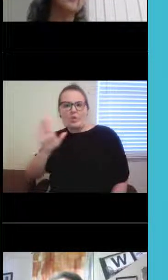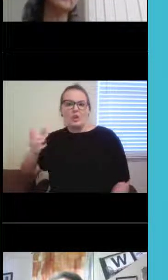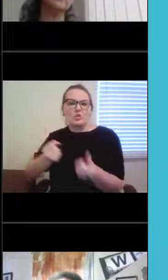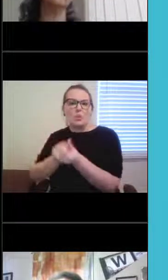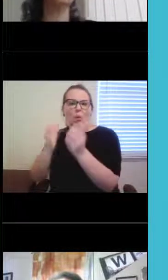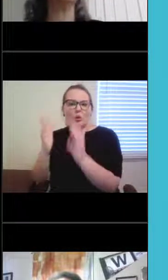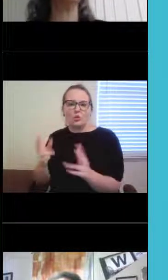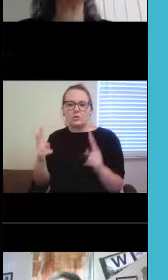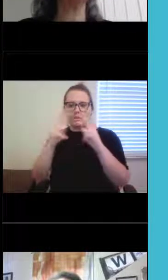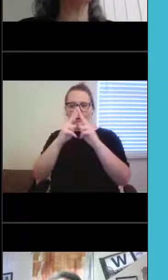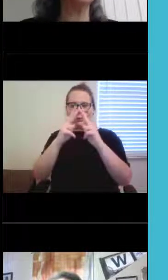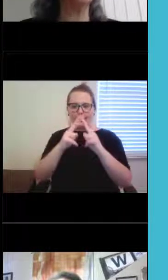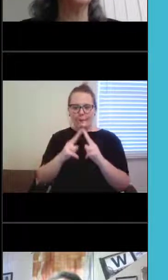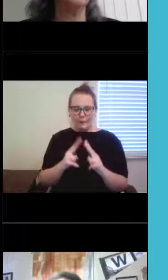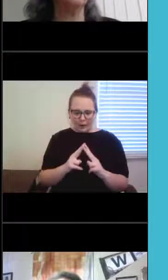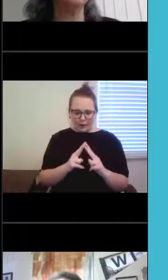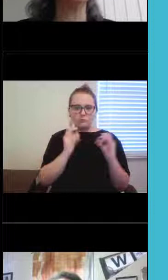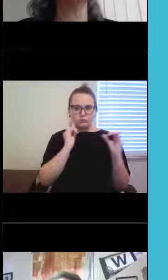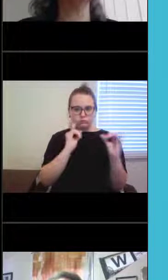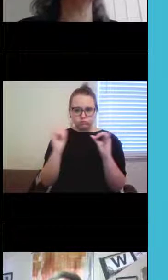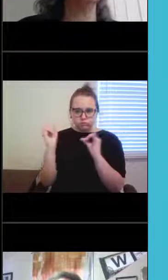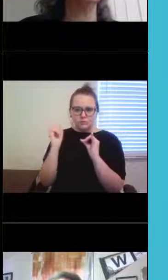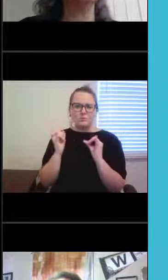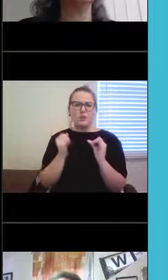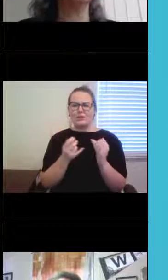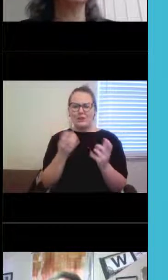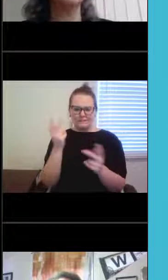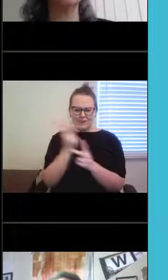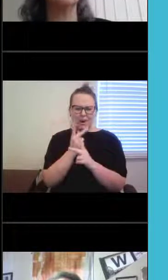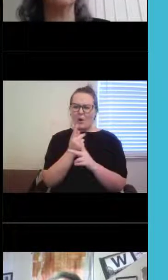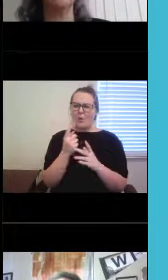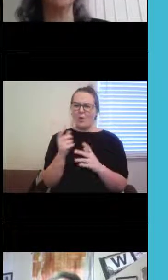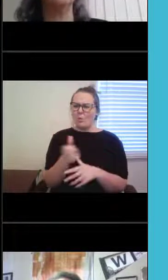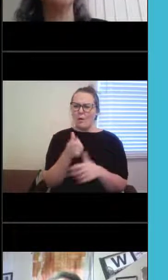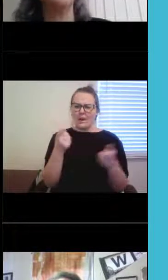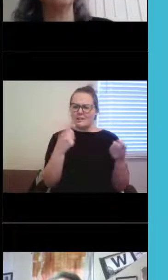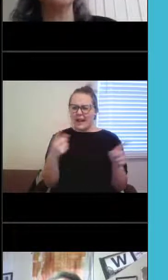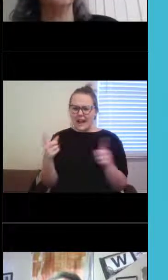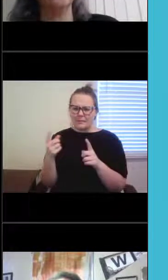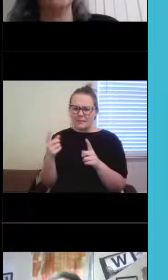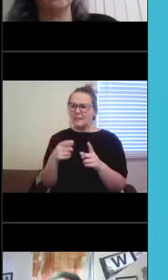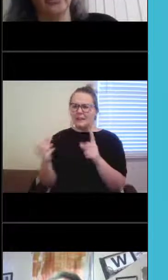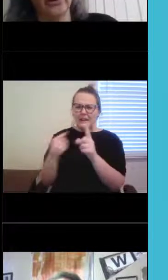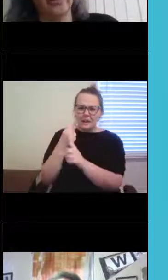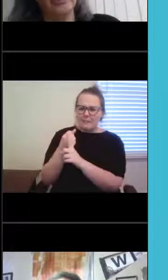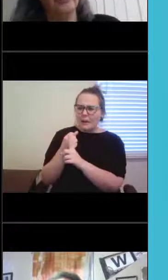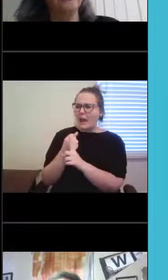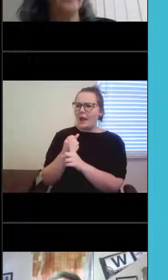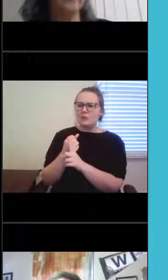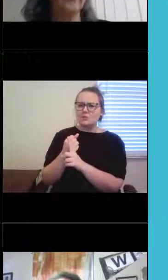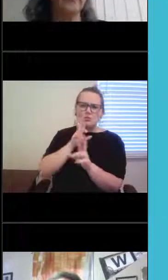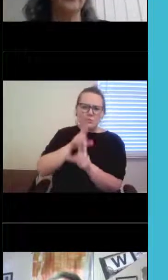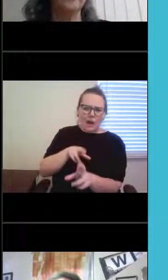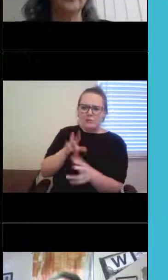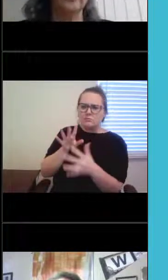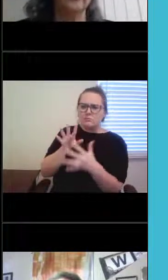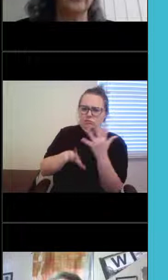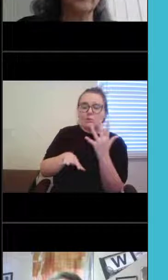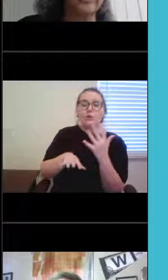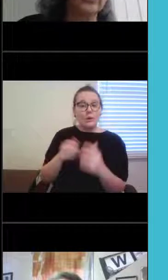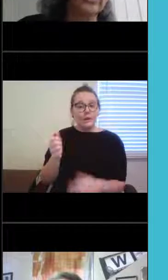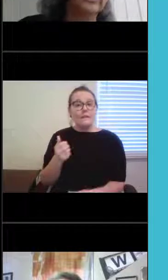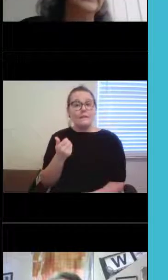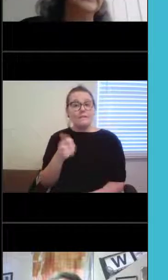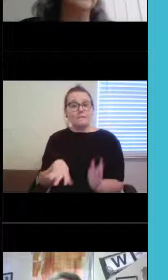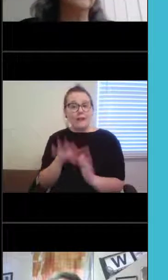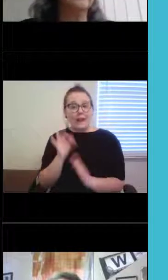wanted to find what else went on there in terms of the responses they got or impacts of the disclosure. And we found a few themes here I just